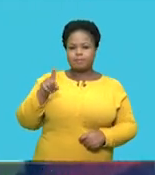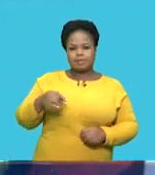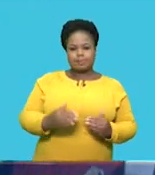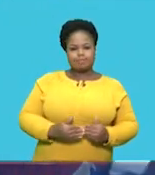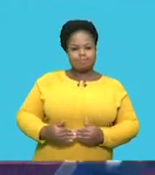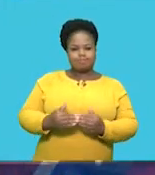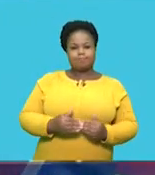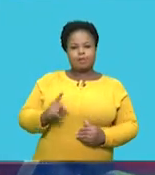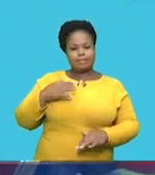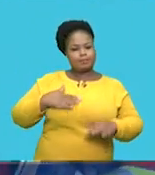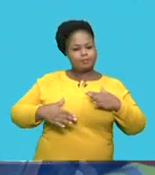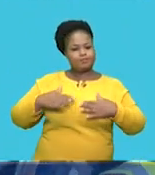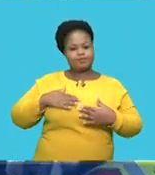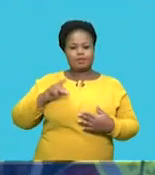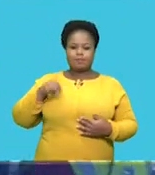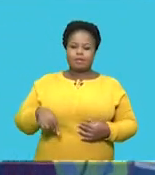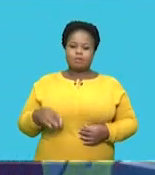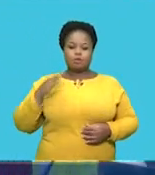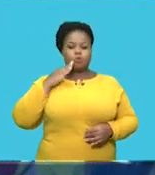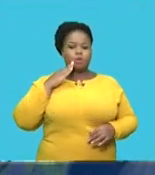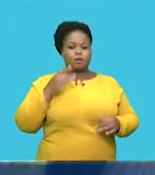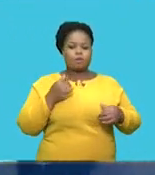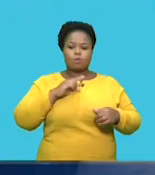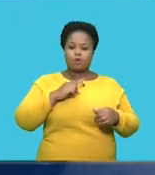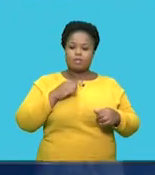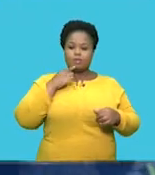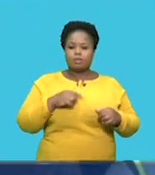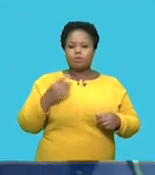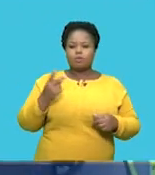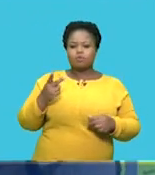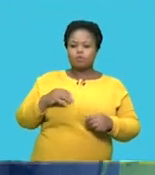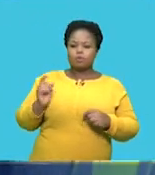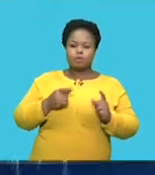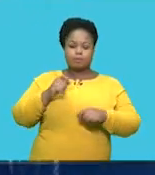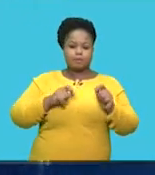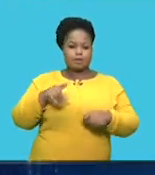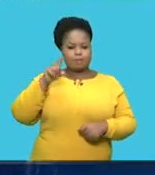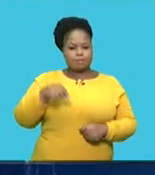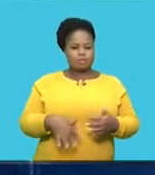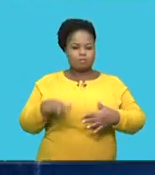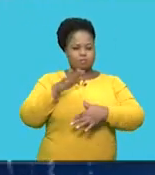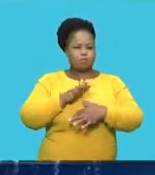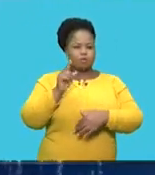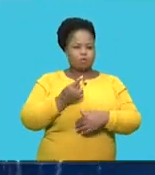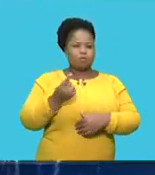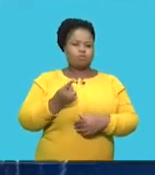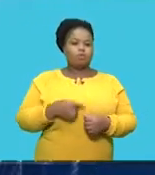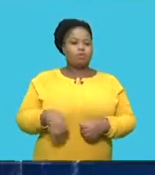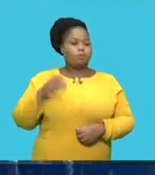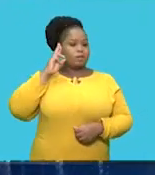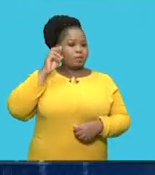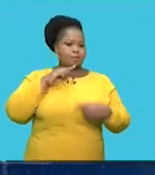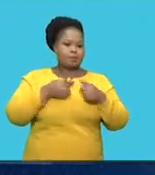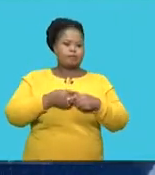ya bapalami tsweletsong ya maeto moo a ipileditseng le go bapalami go beheng meya fatshe tshepong ya bakganni